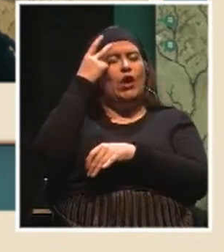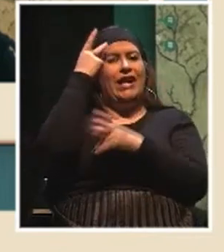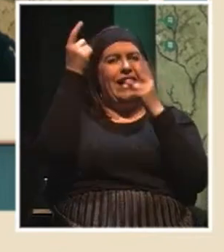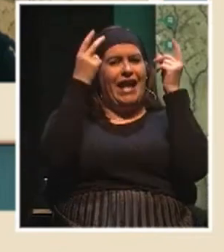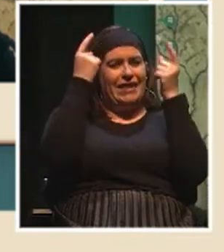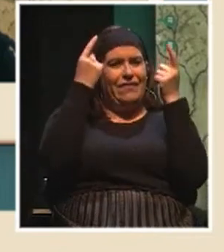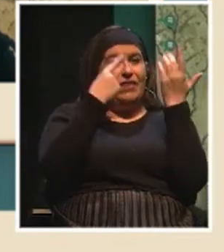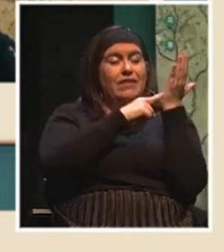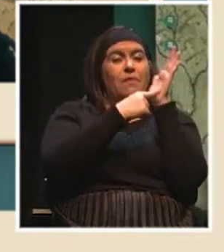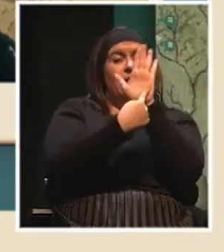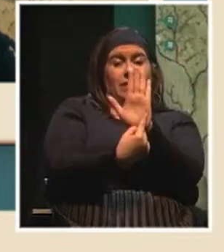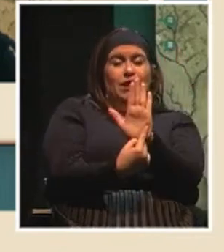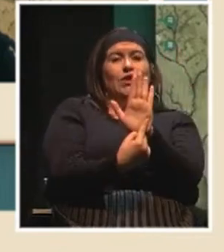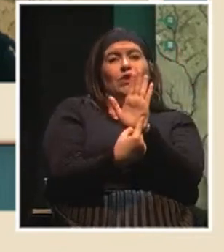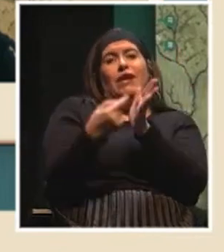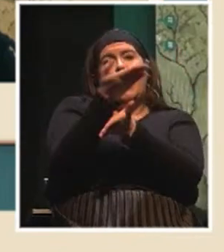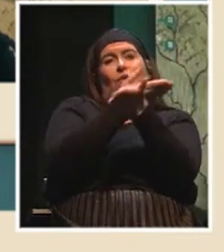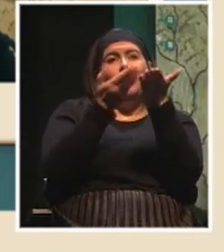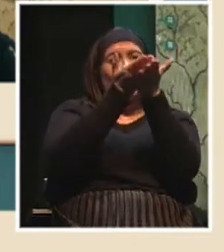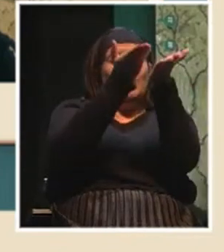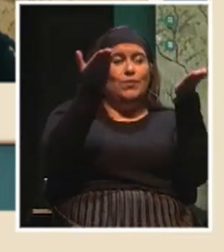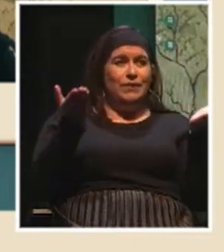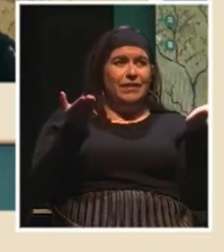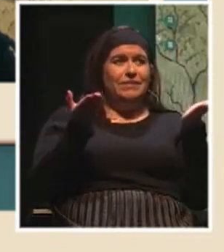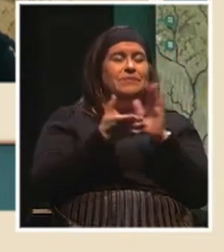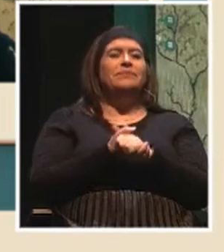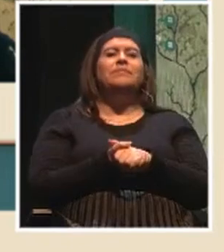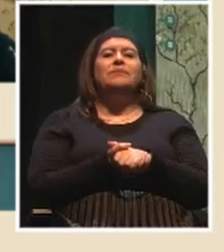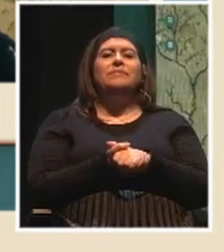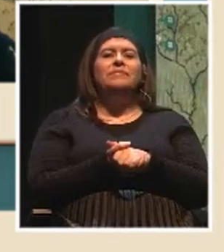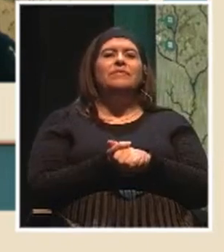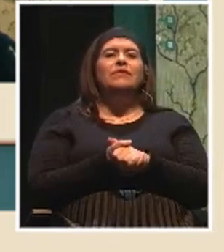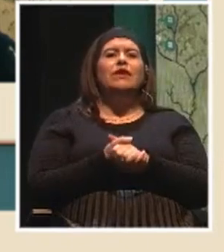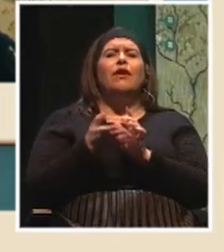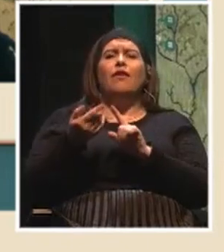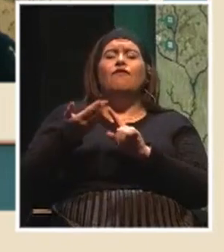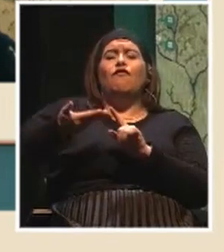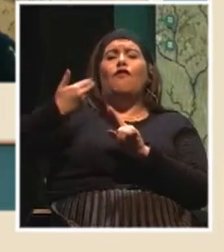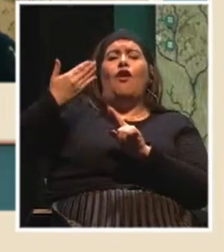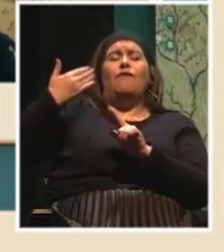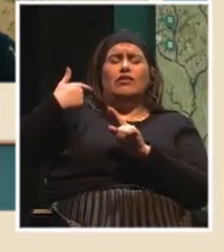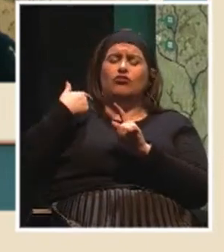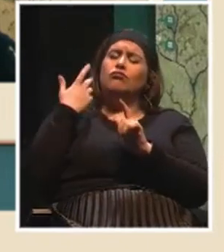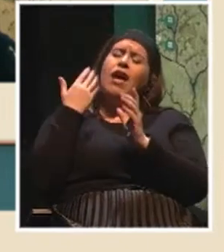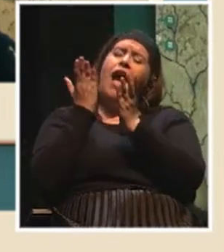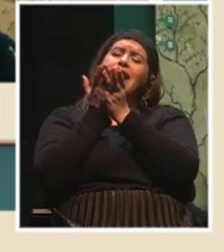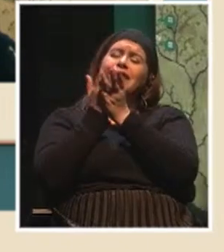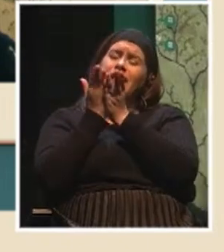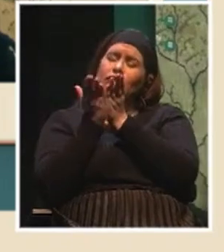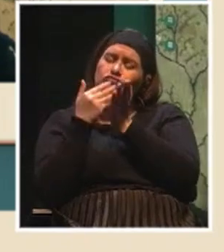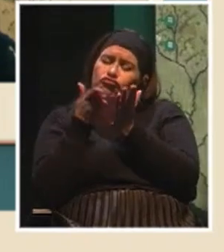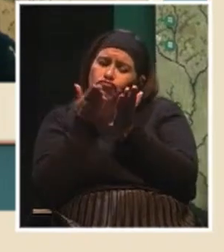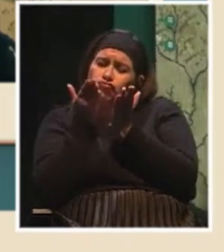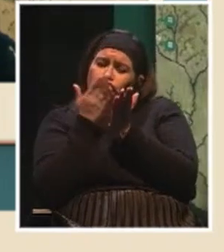presentation that I wanted to share with you. So I went back into my archives, and we actually pulled off